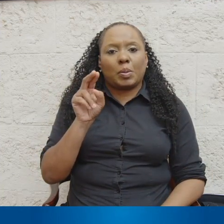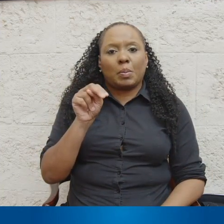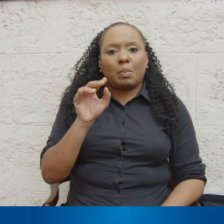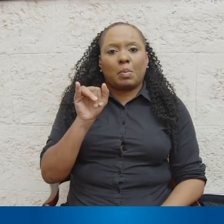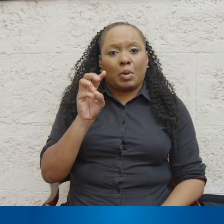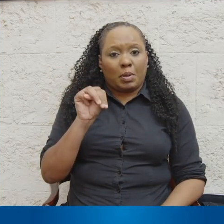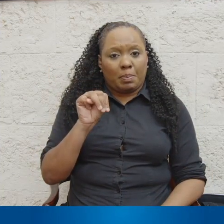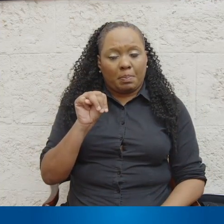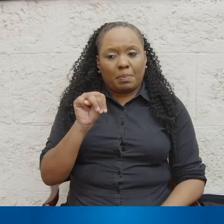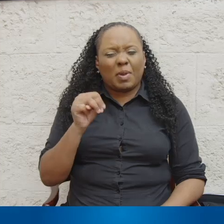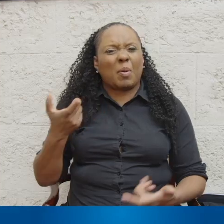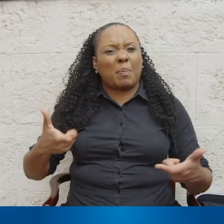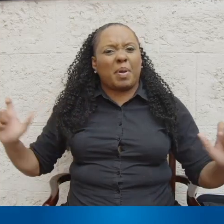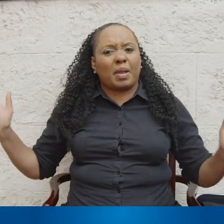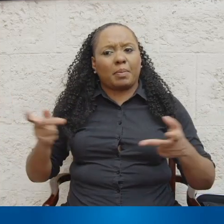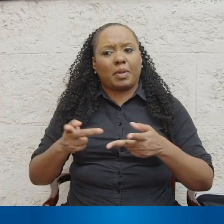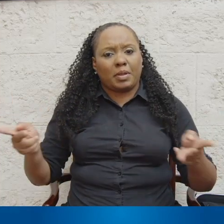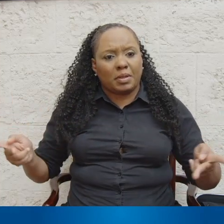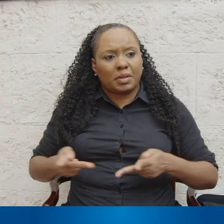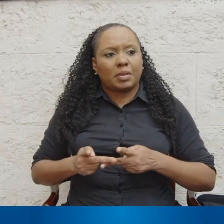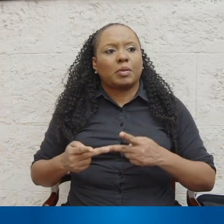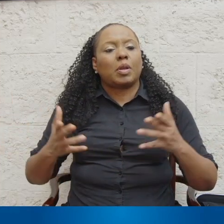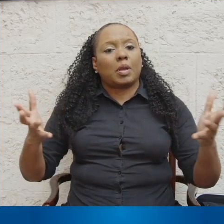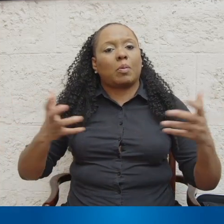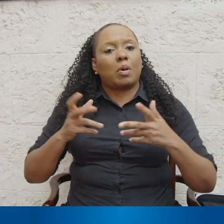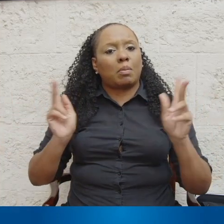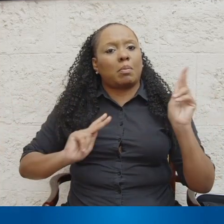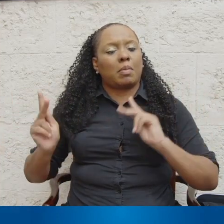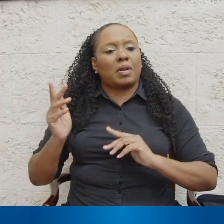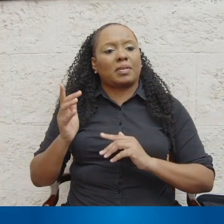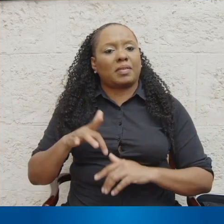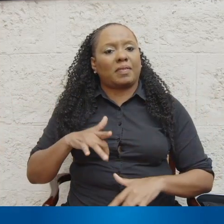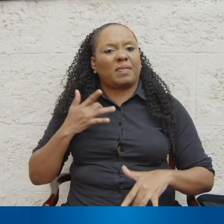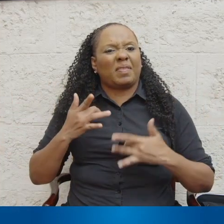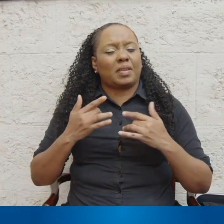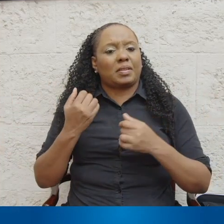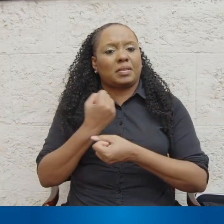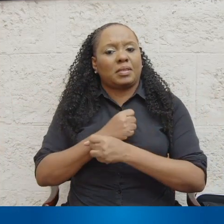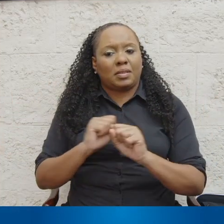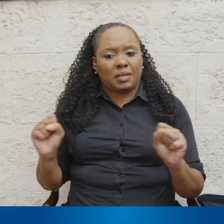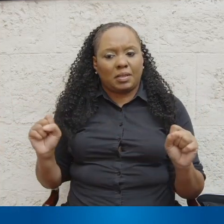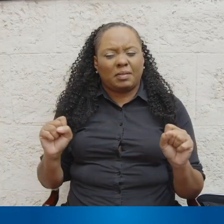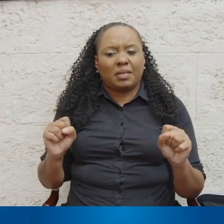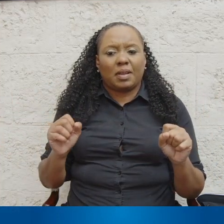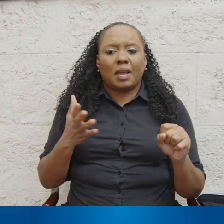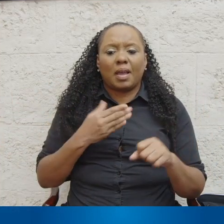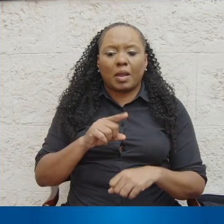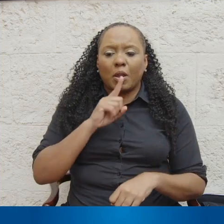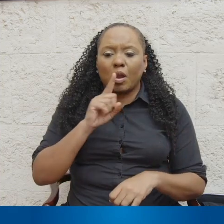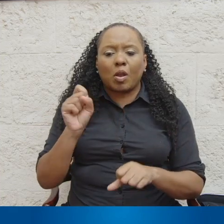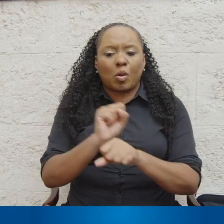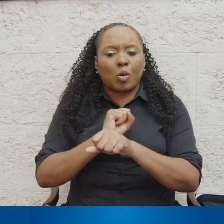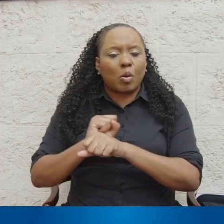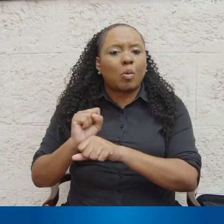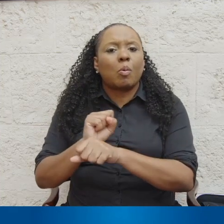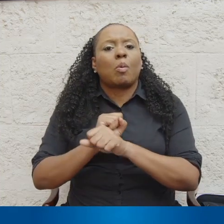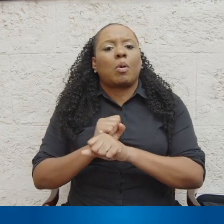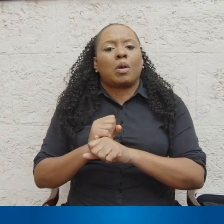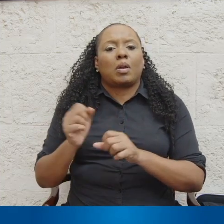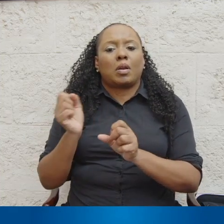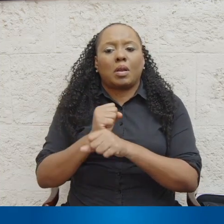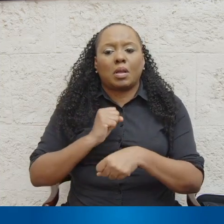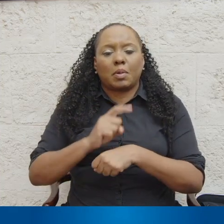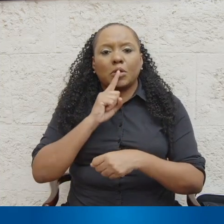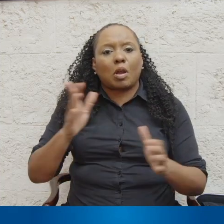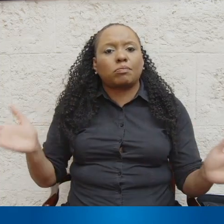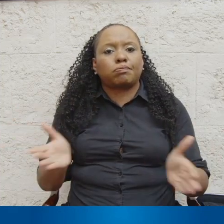can be safe as well. And we are also going to be working with our tourism counterparts as well, again, to make sure that we drive